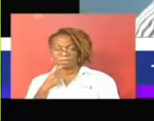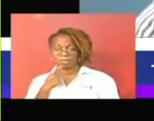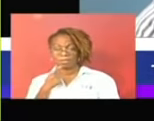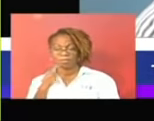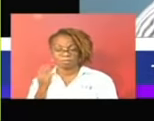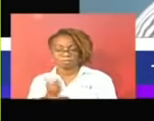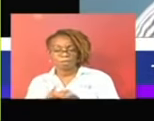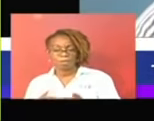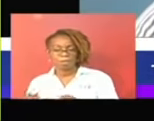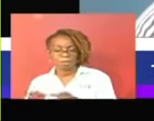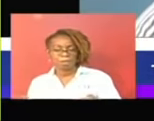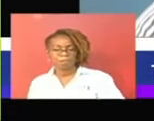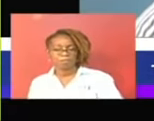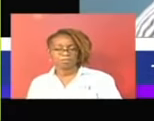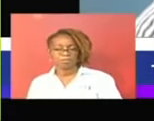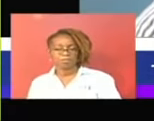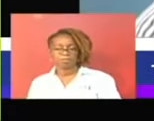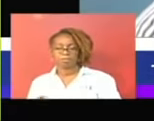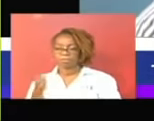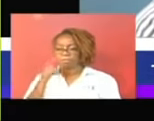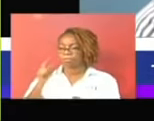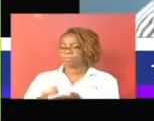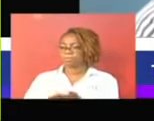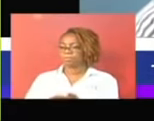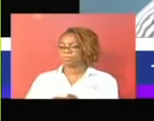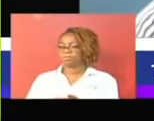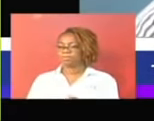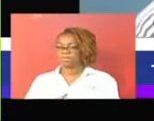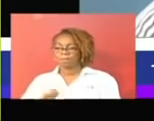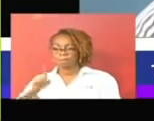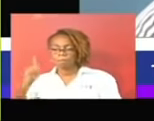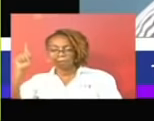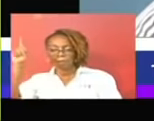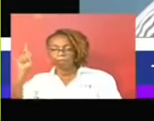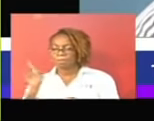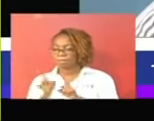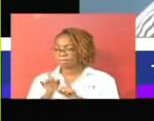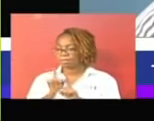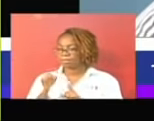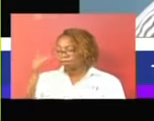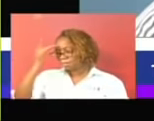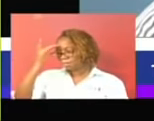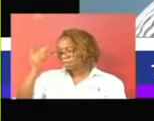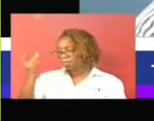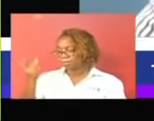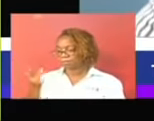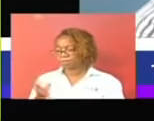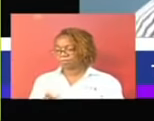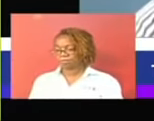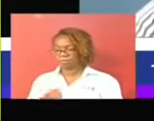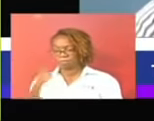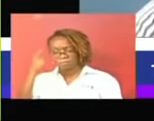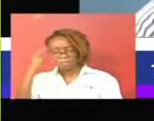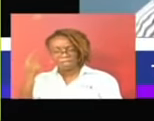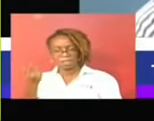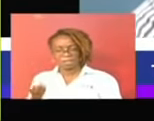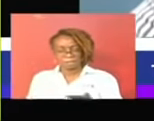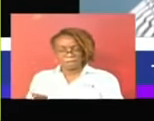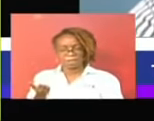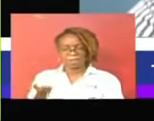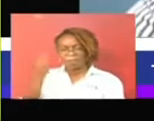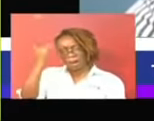of fluctuation in terms of COVID cases. Could possibly one of those be vaccine hesitancy in some of these areas,